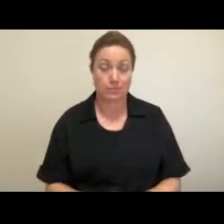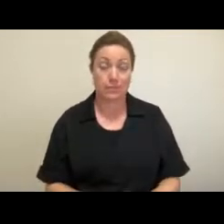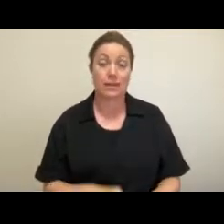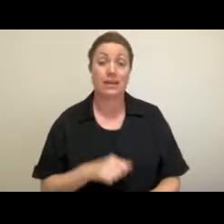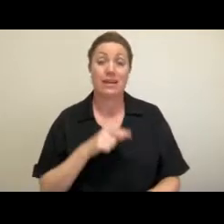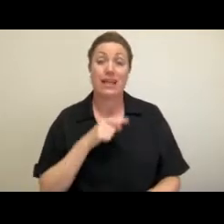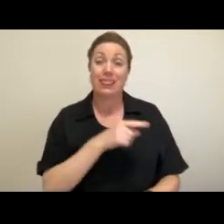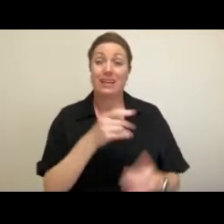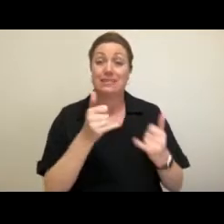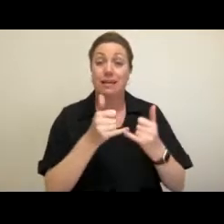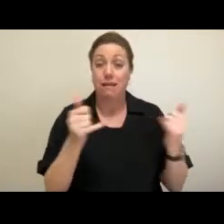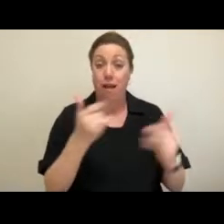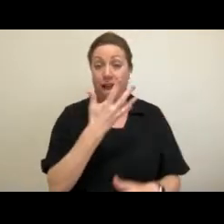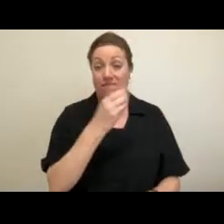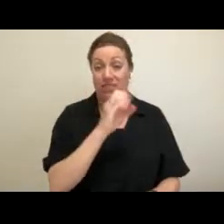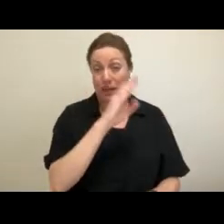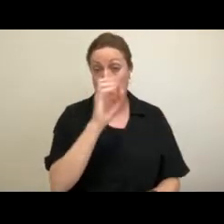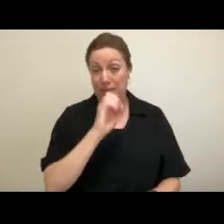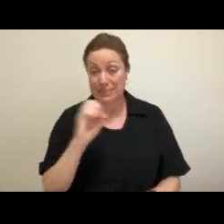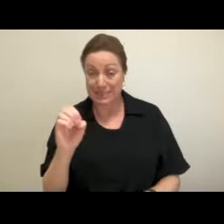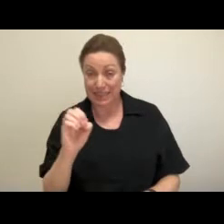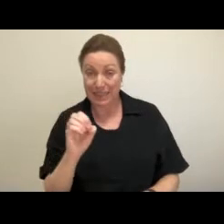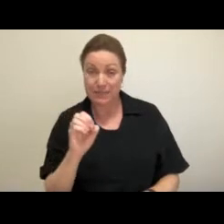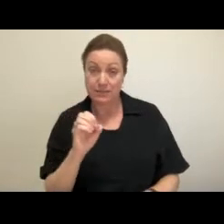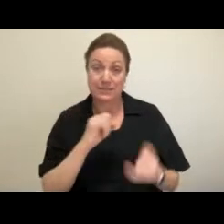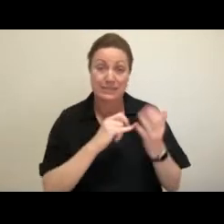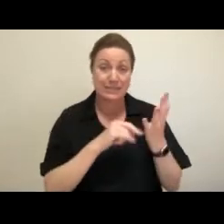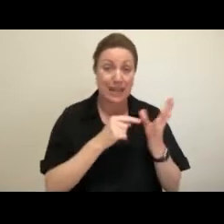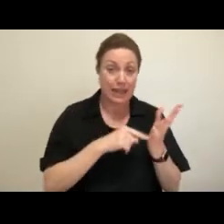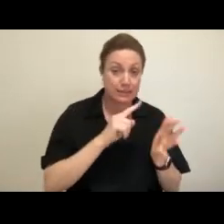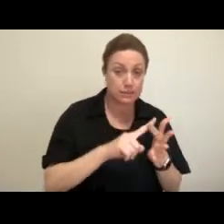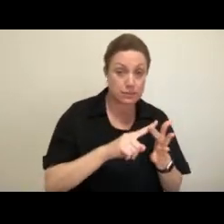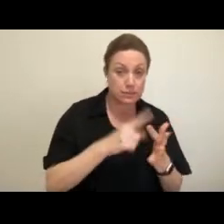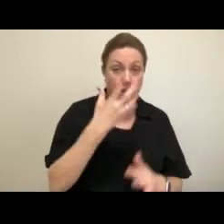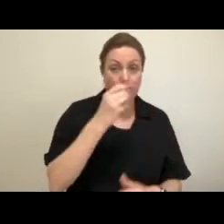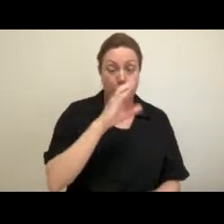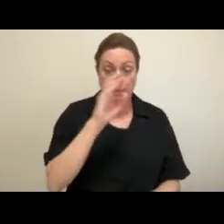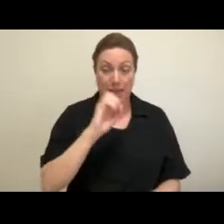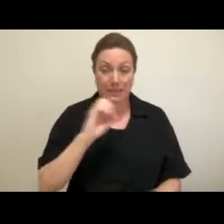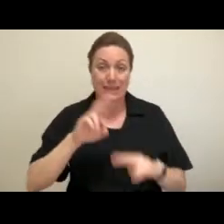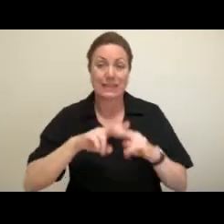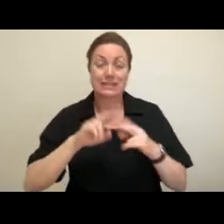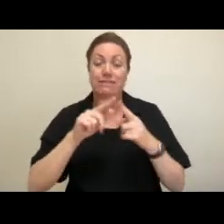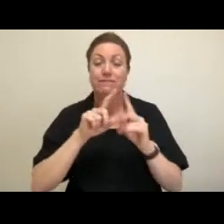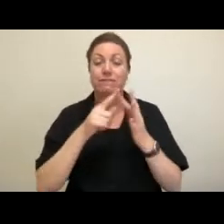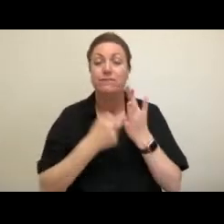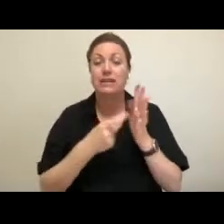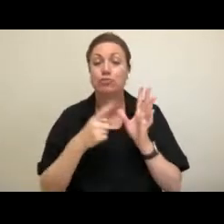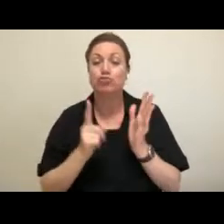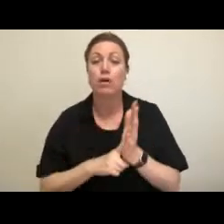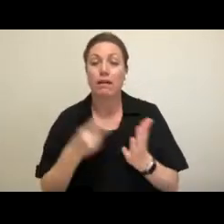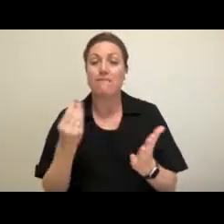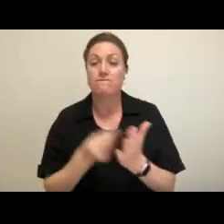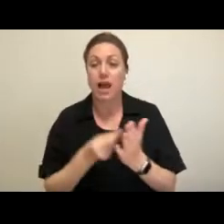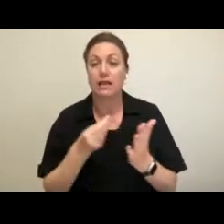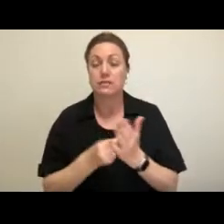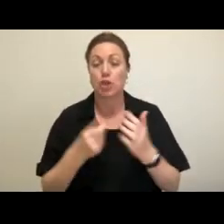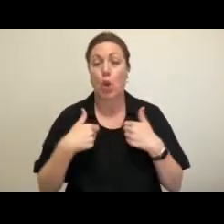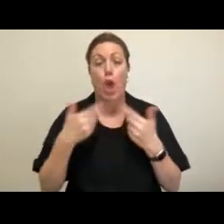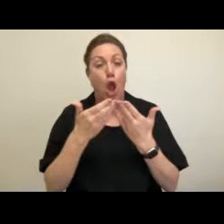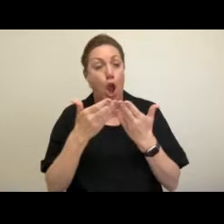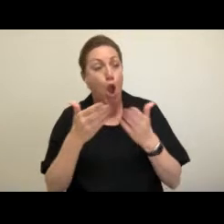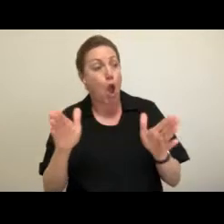federally funded. So we've opened the opportunity to artists across Australia. And we're looking to